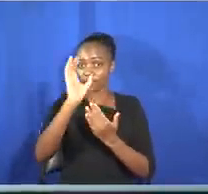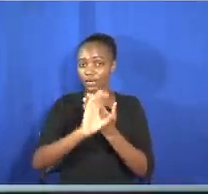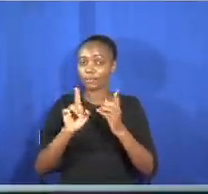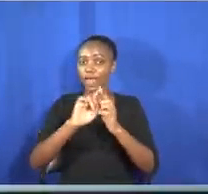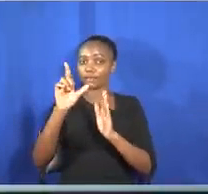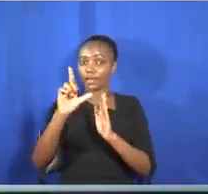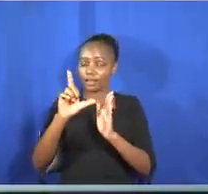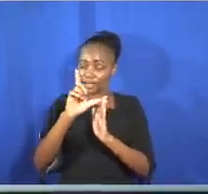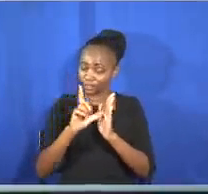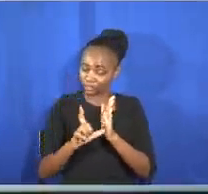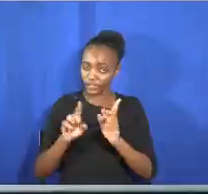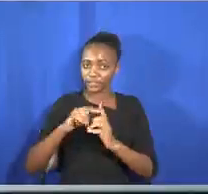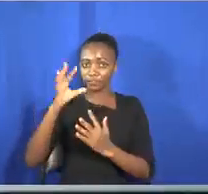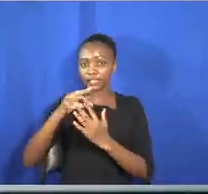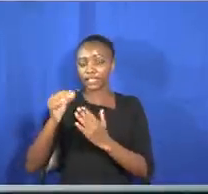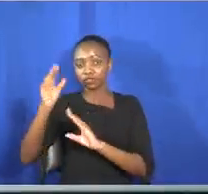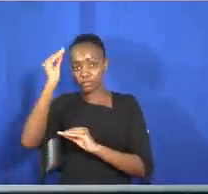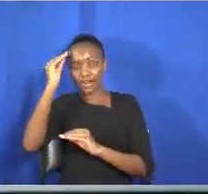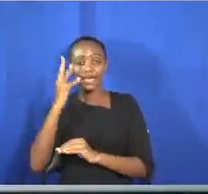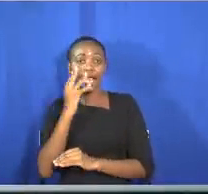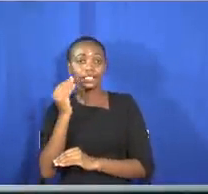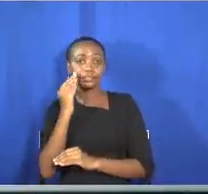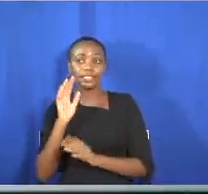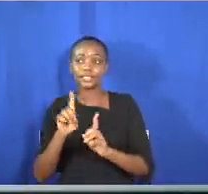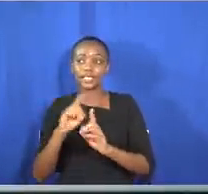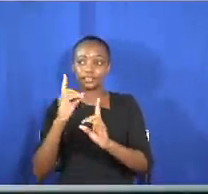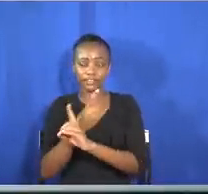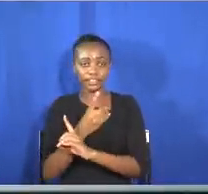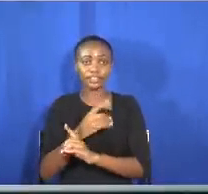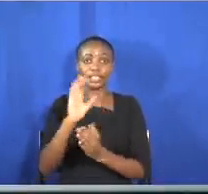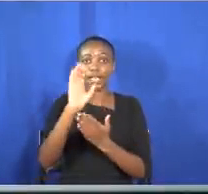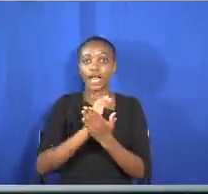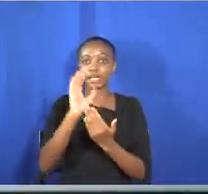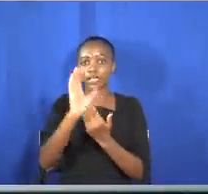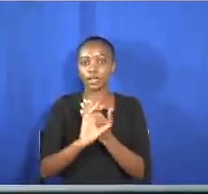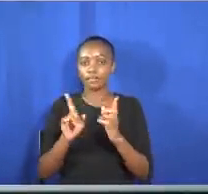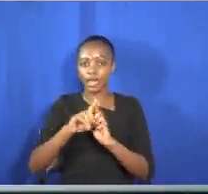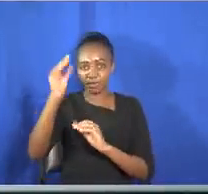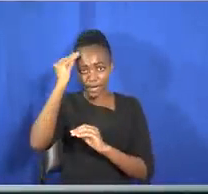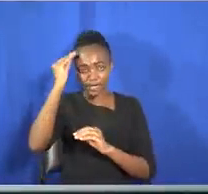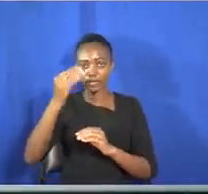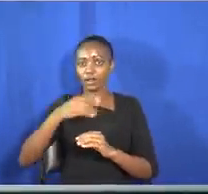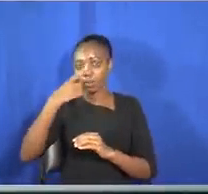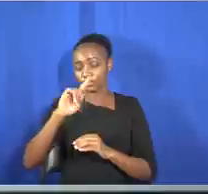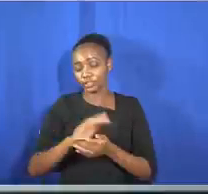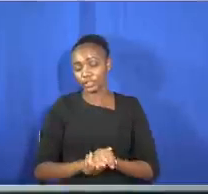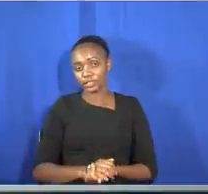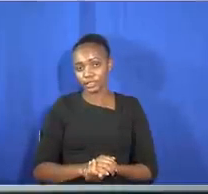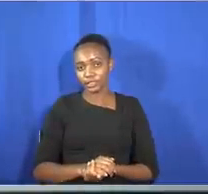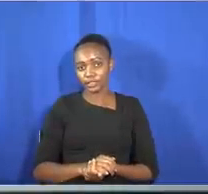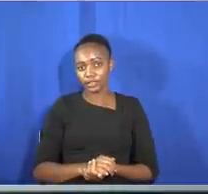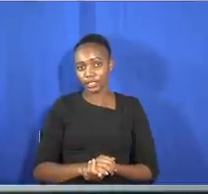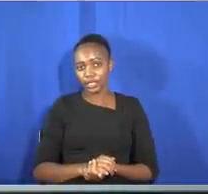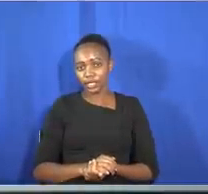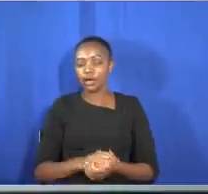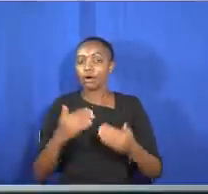of the curriculum and also in the lesson, the selection of learning experiences, and then differentiated curriculum, and also the learning